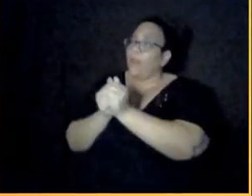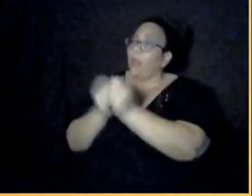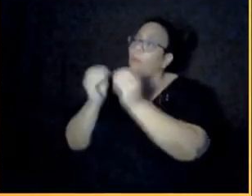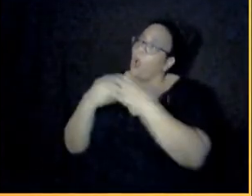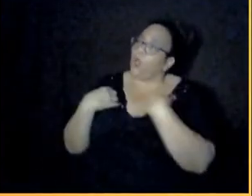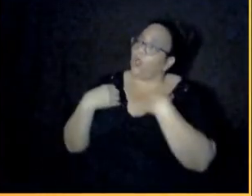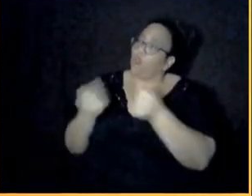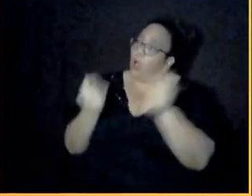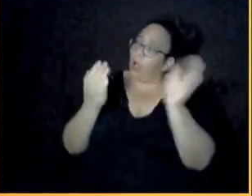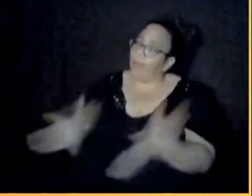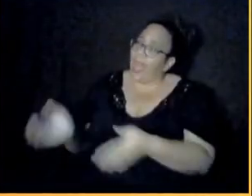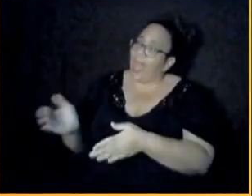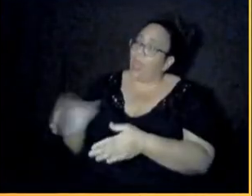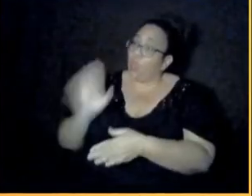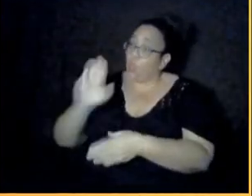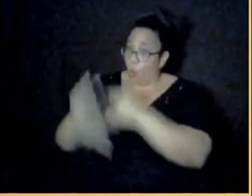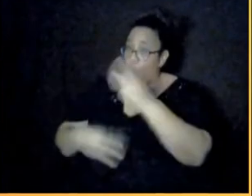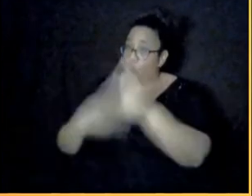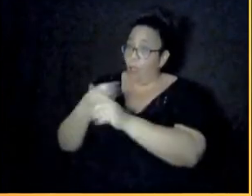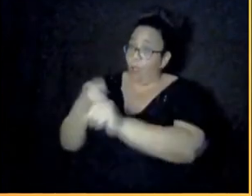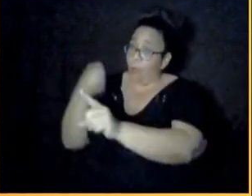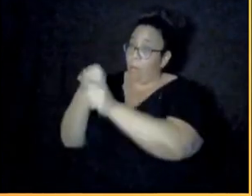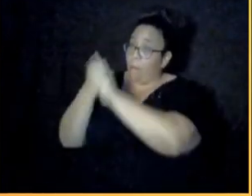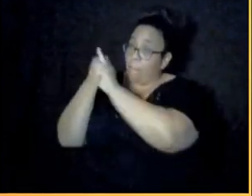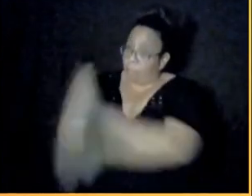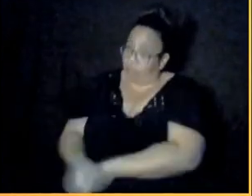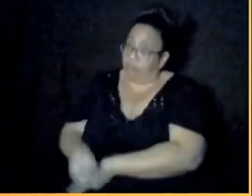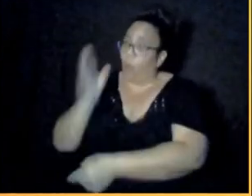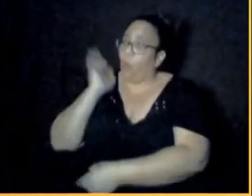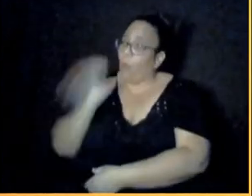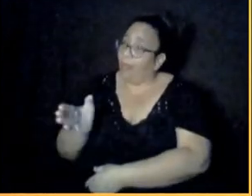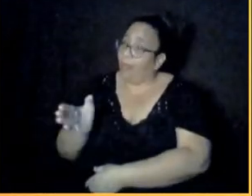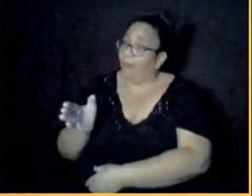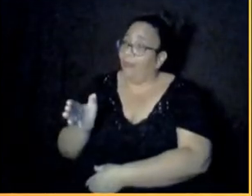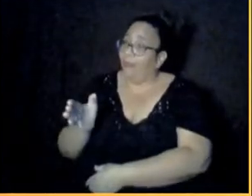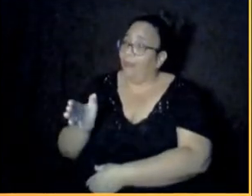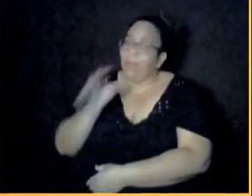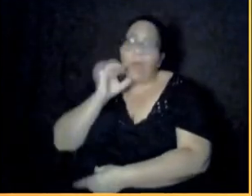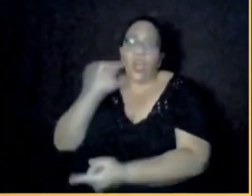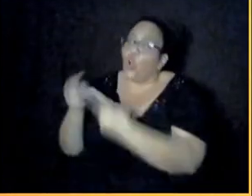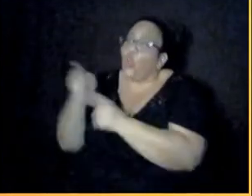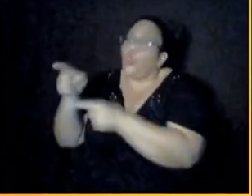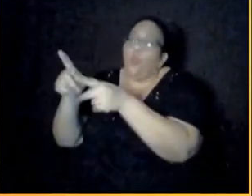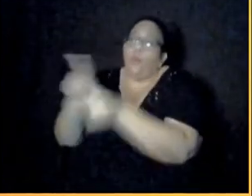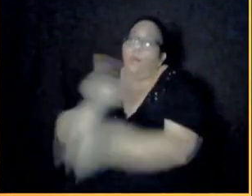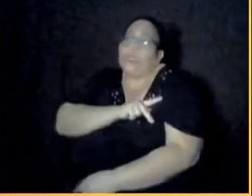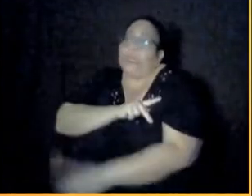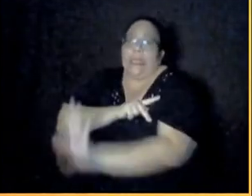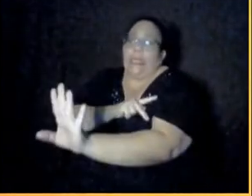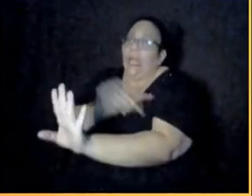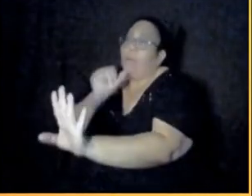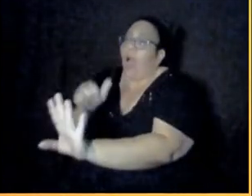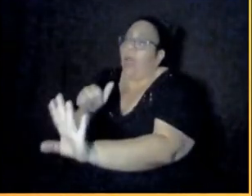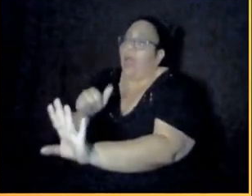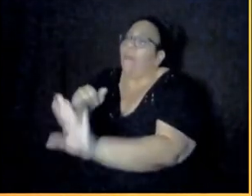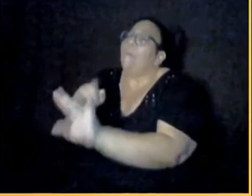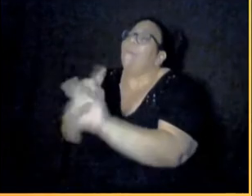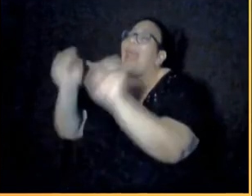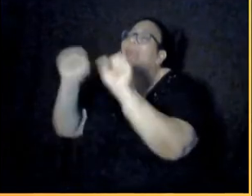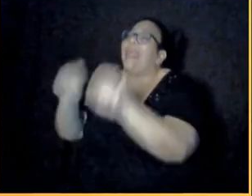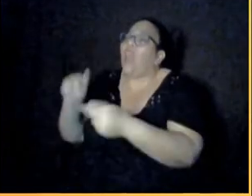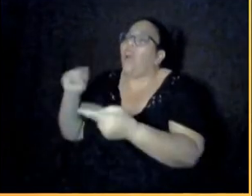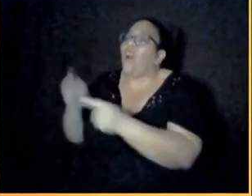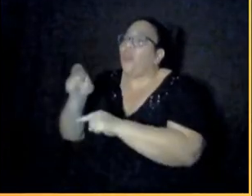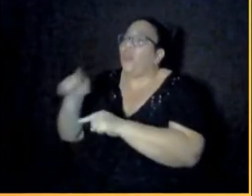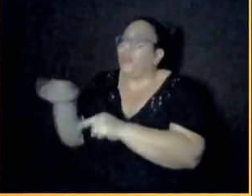knock your whole show down, your whole plan down. I'm not going to hurt you. I could hurt you in a way